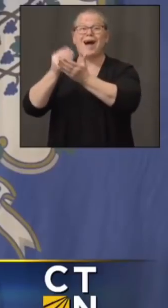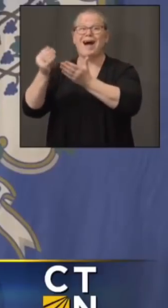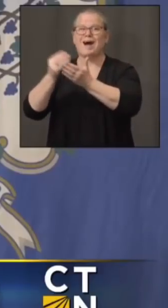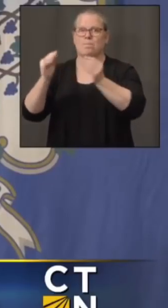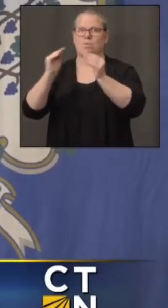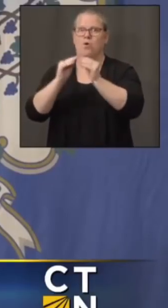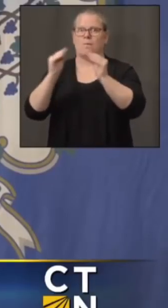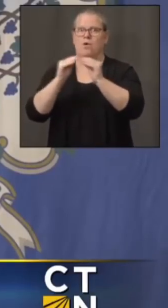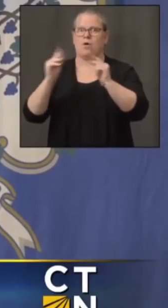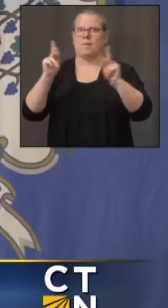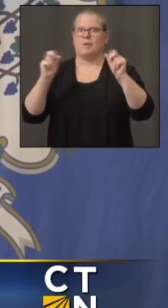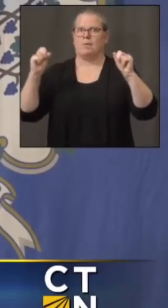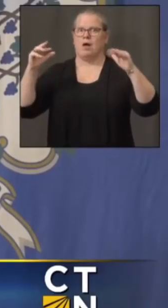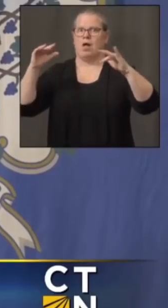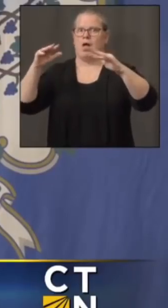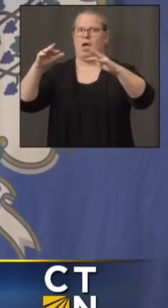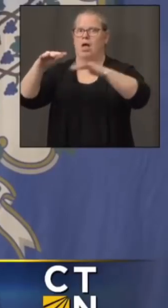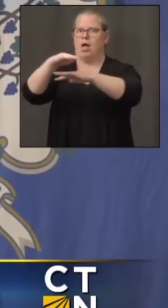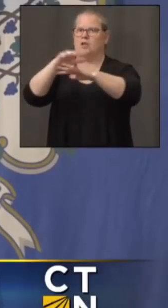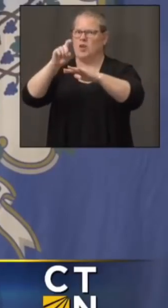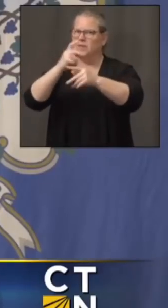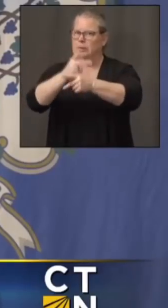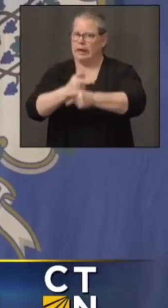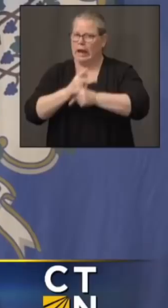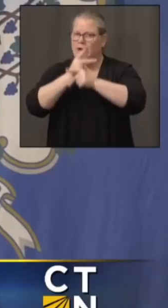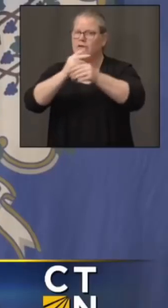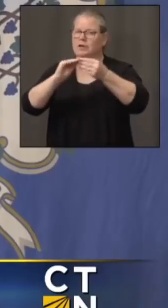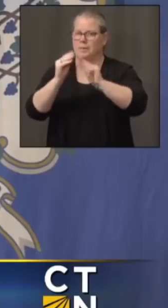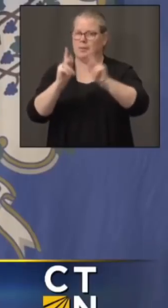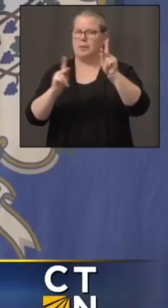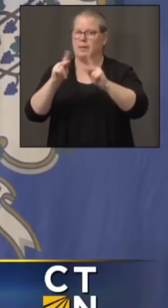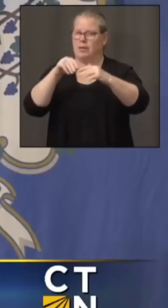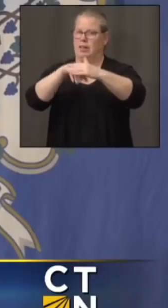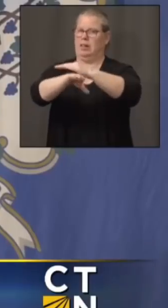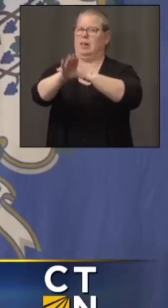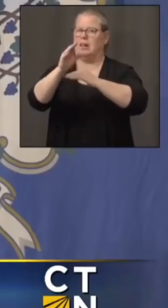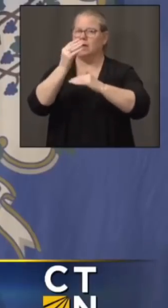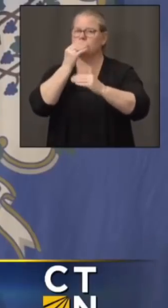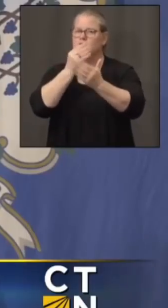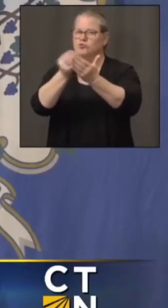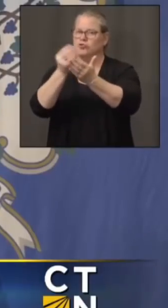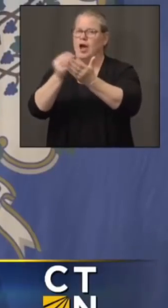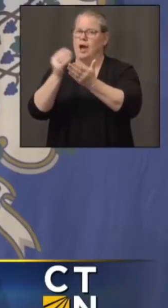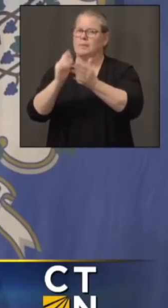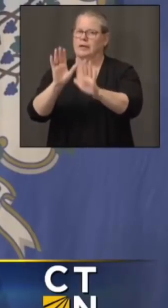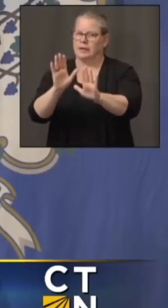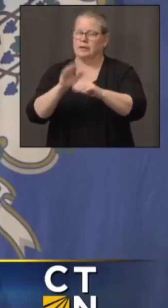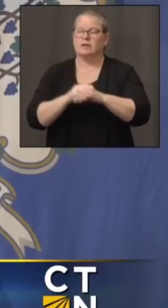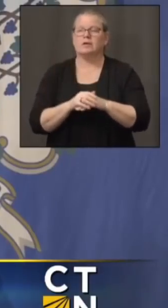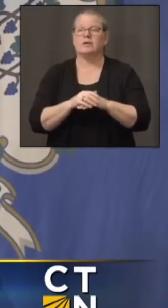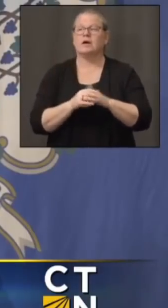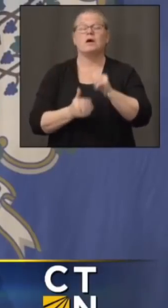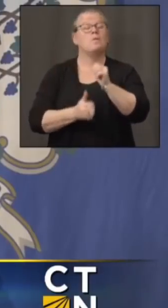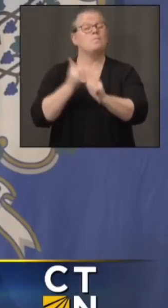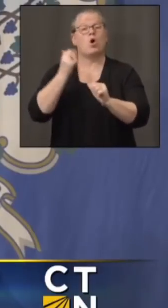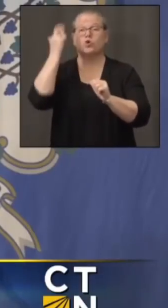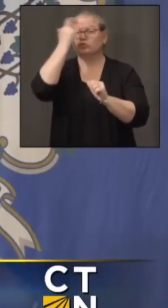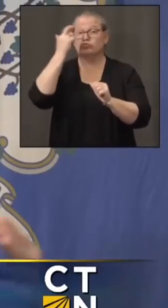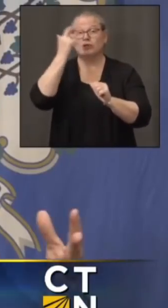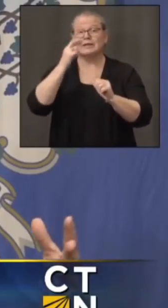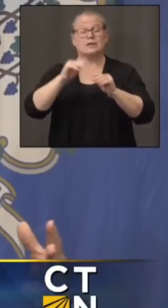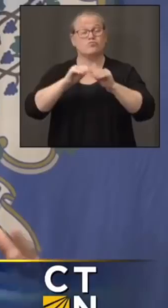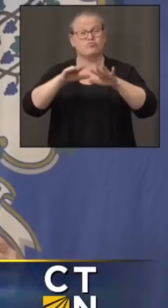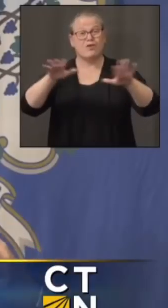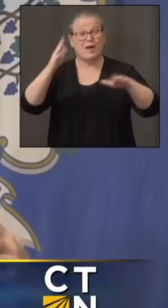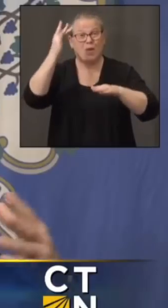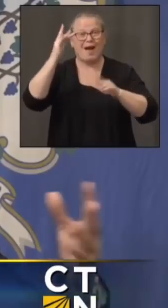said before, most of the spread is related more to the social interactions, but your point is well taken. Those, as the spread